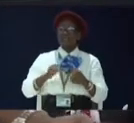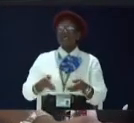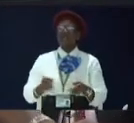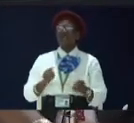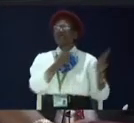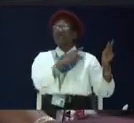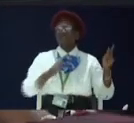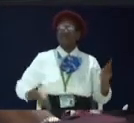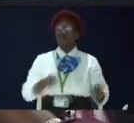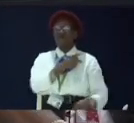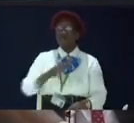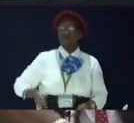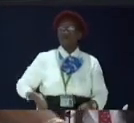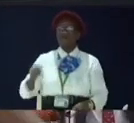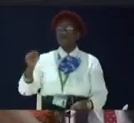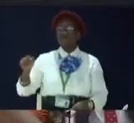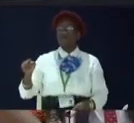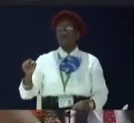Kings,